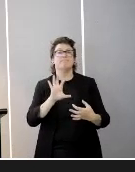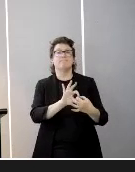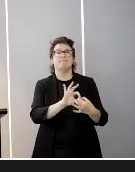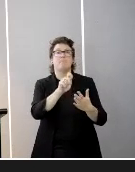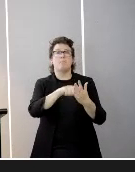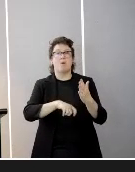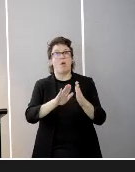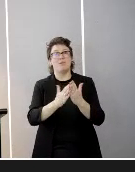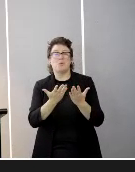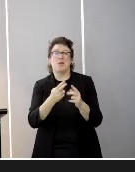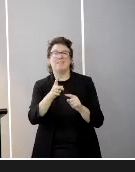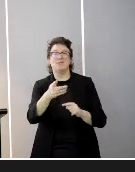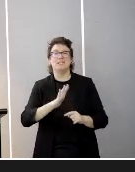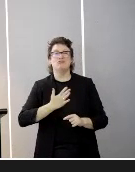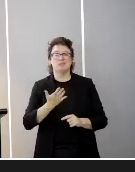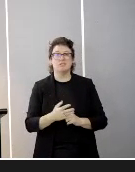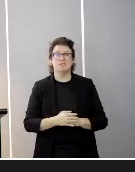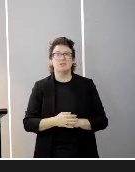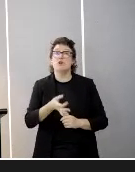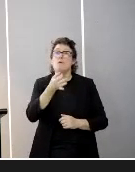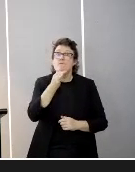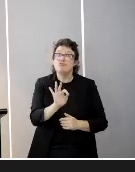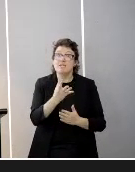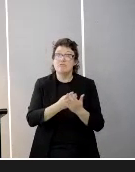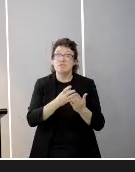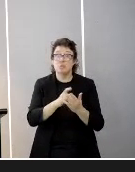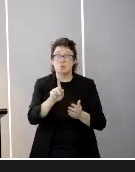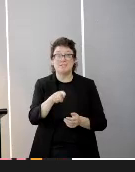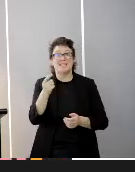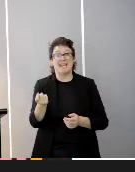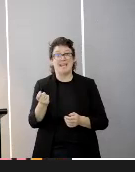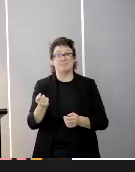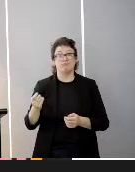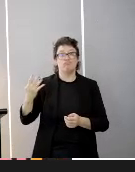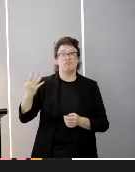interested. And in terms of free resources on the next page,